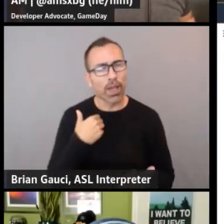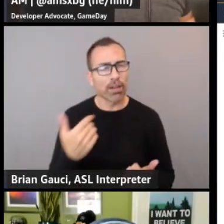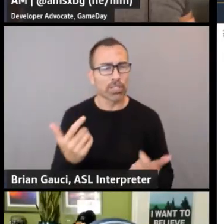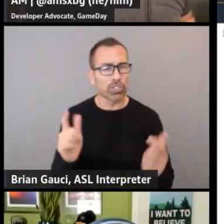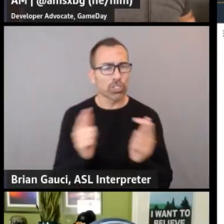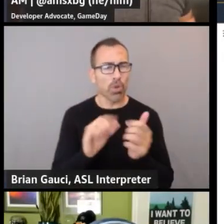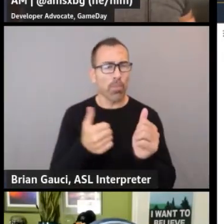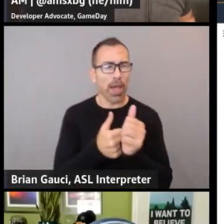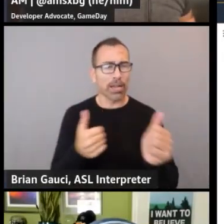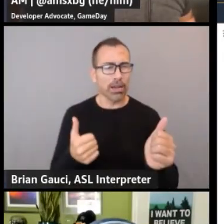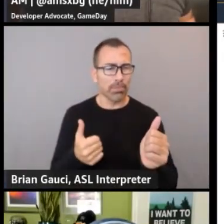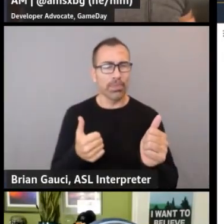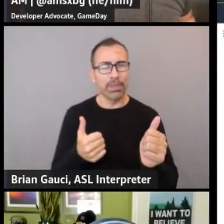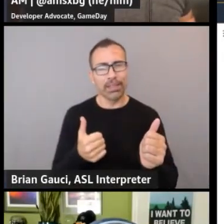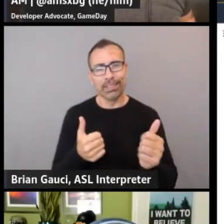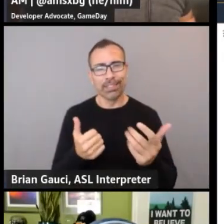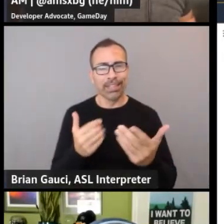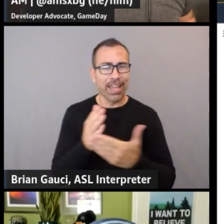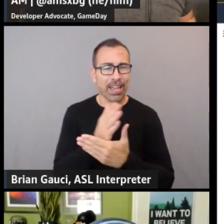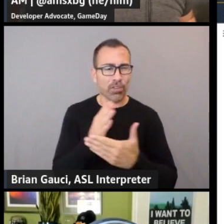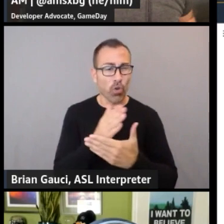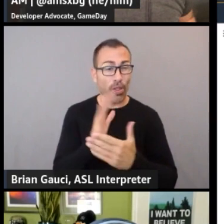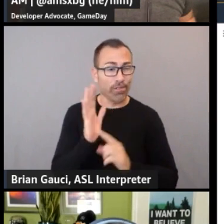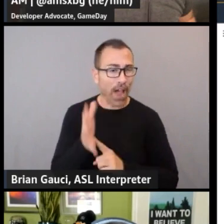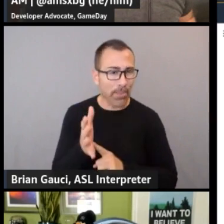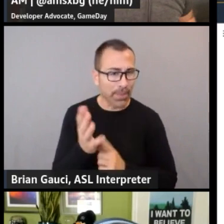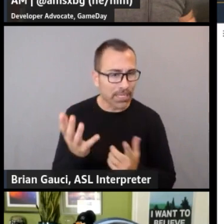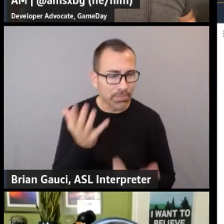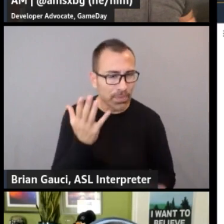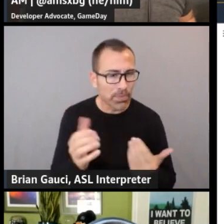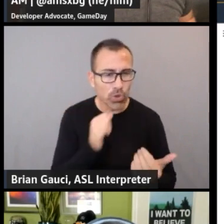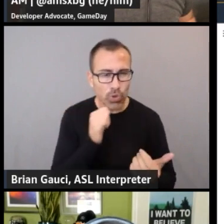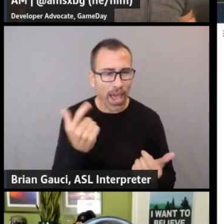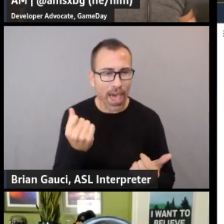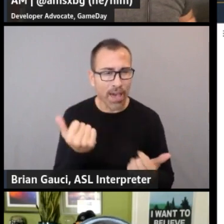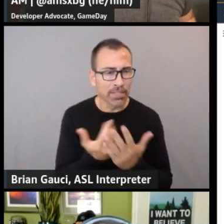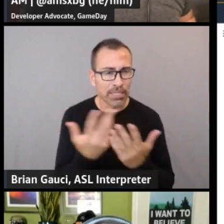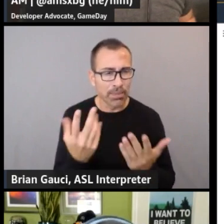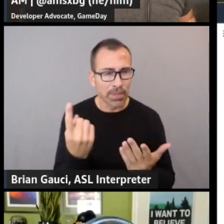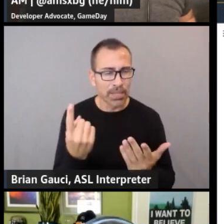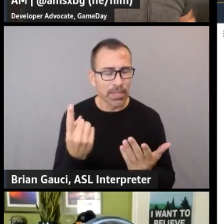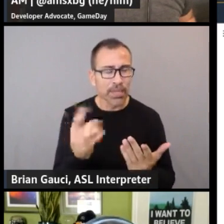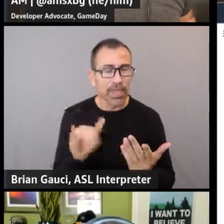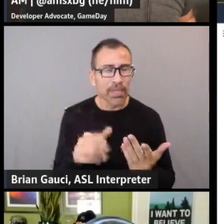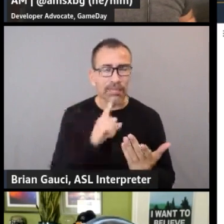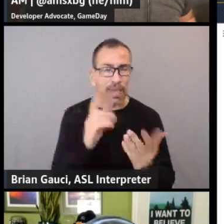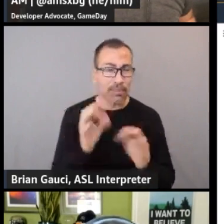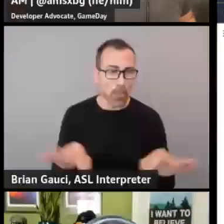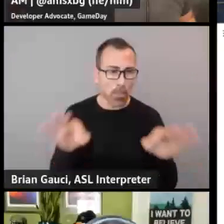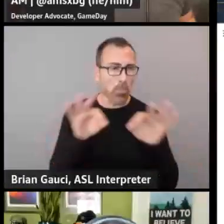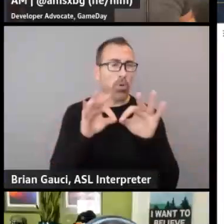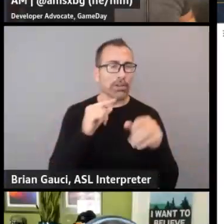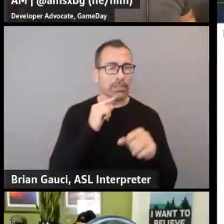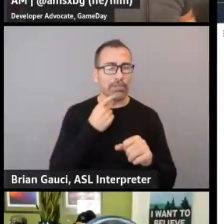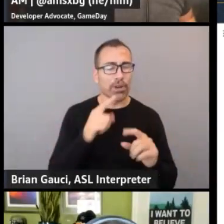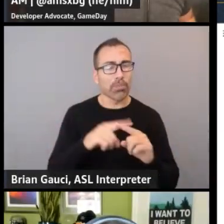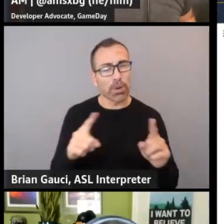5 minutes, maybe you don't have something that's so critical and mission critical, but generally speaking, yeah, we'd highly recommend, a